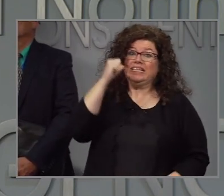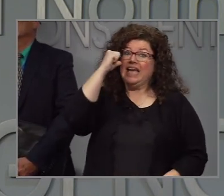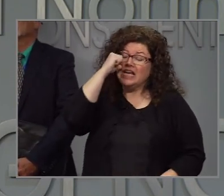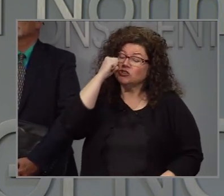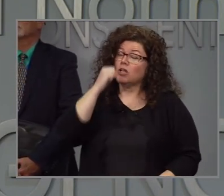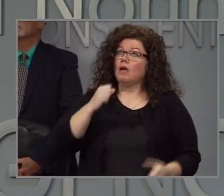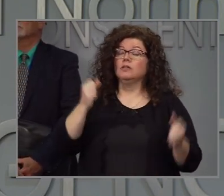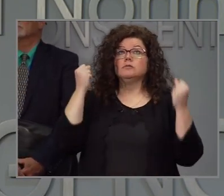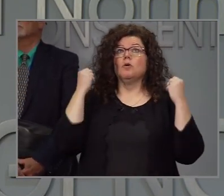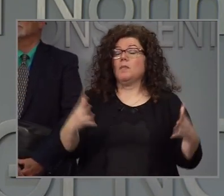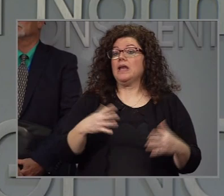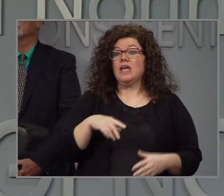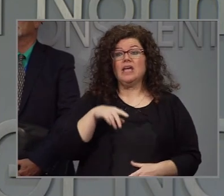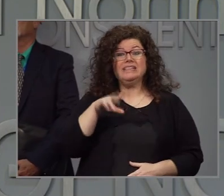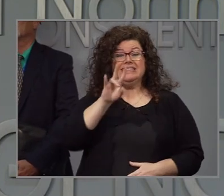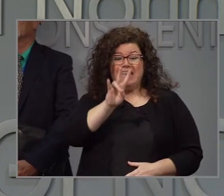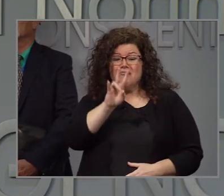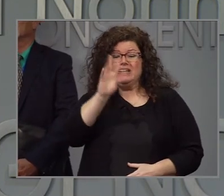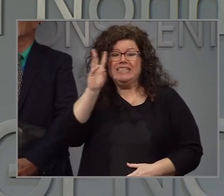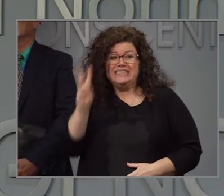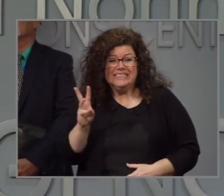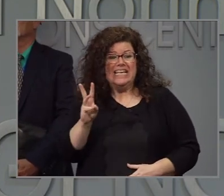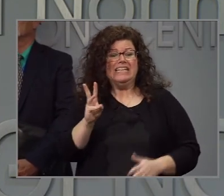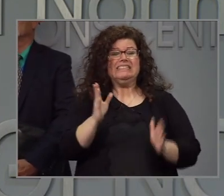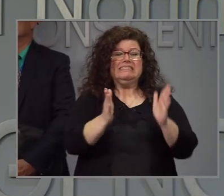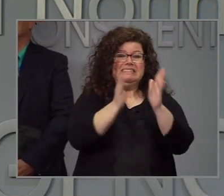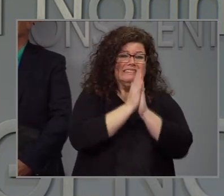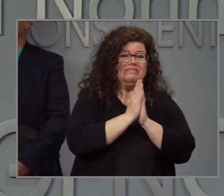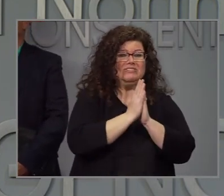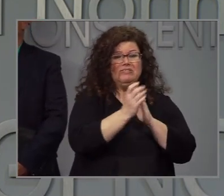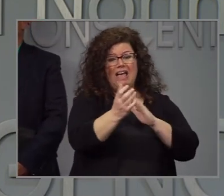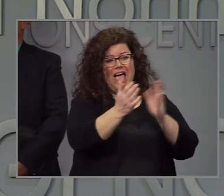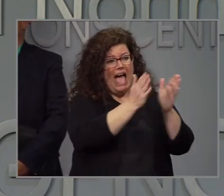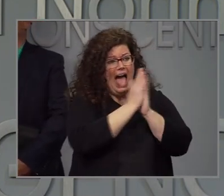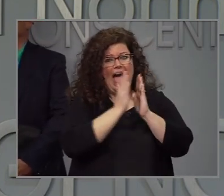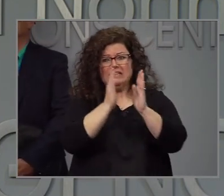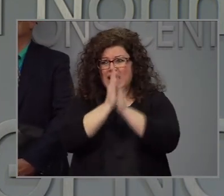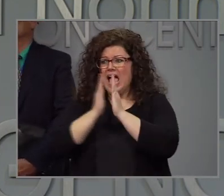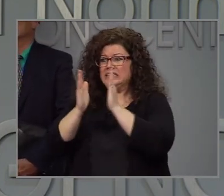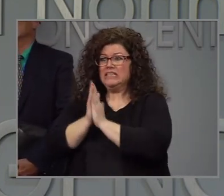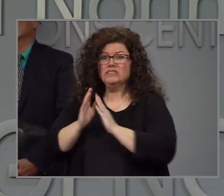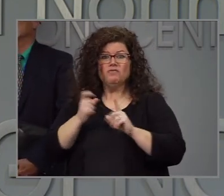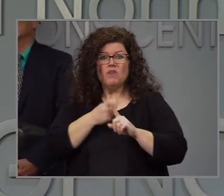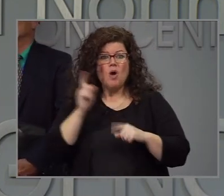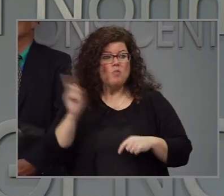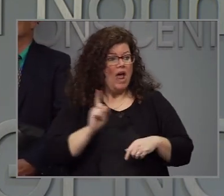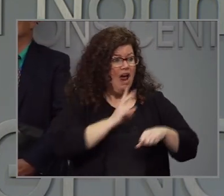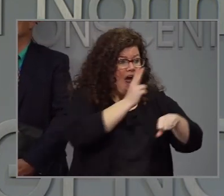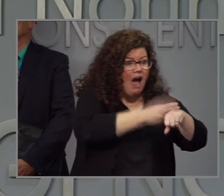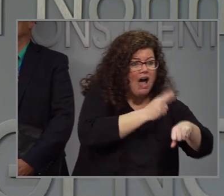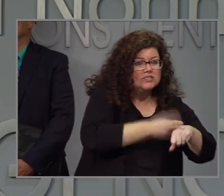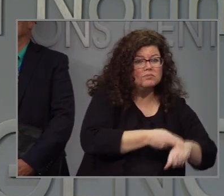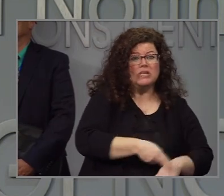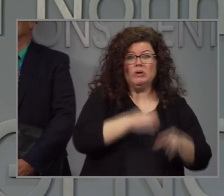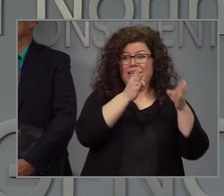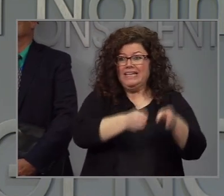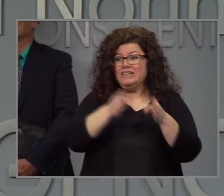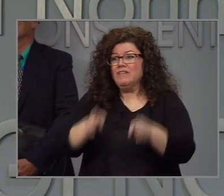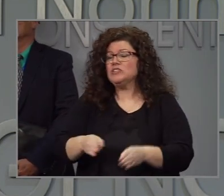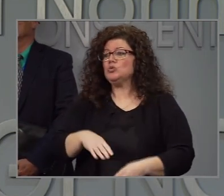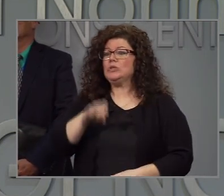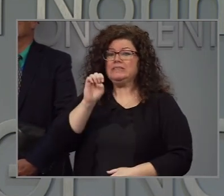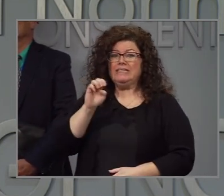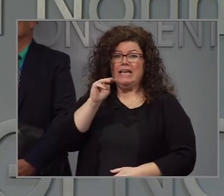to date, with 76 individual requests coming in from hospitals, individual medical providers,